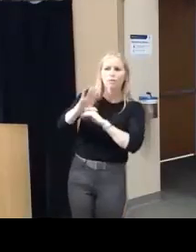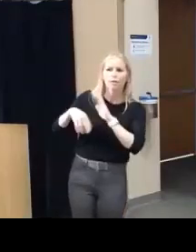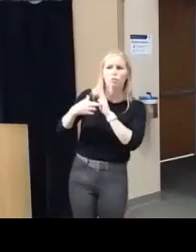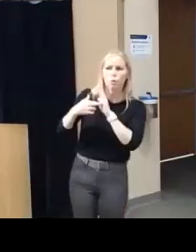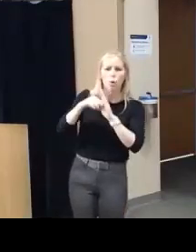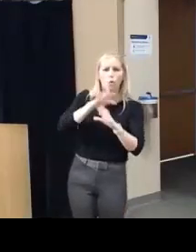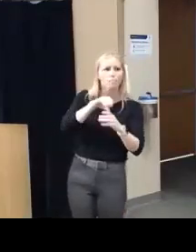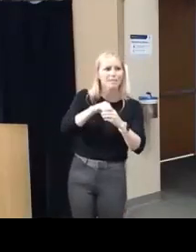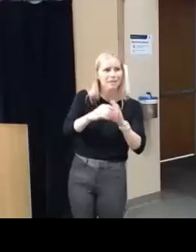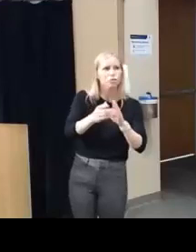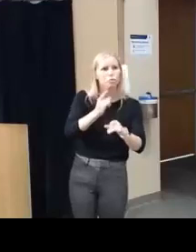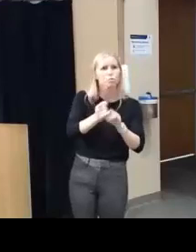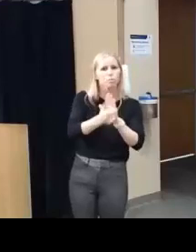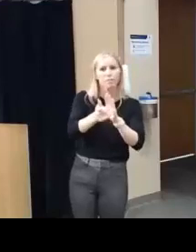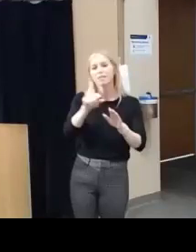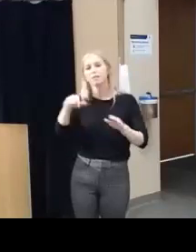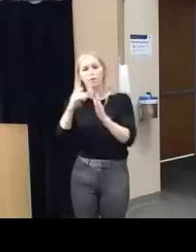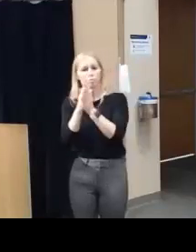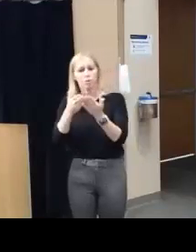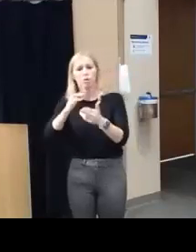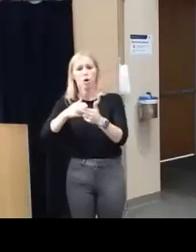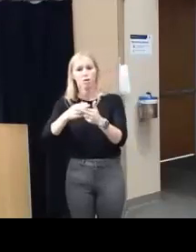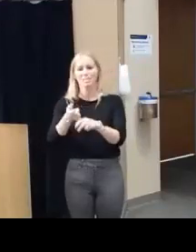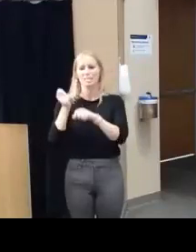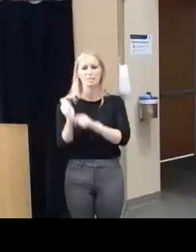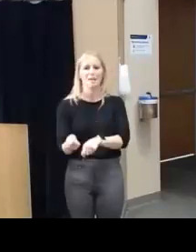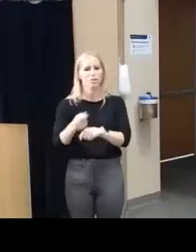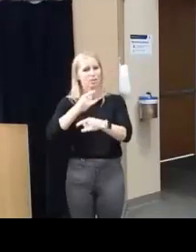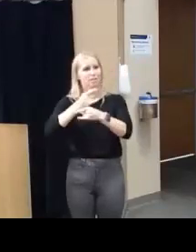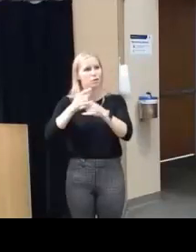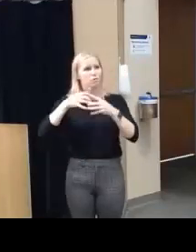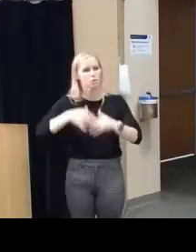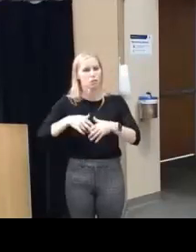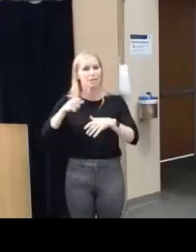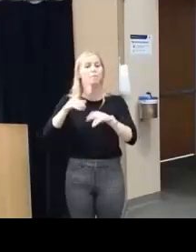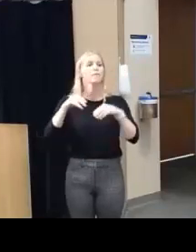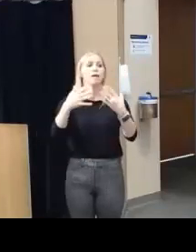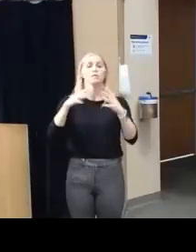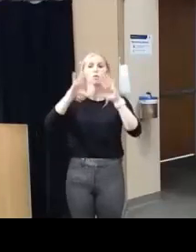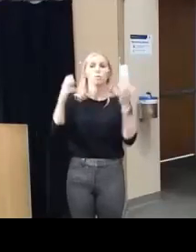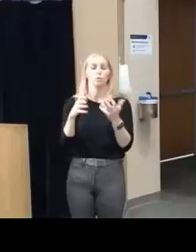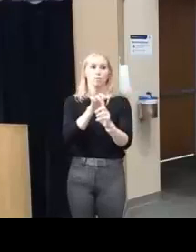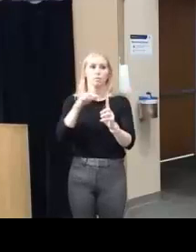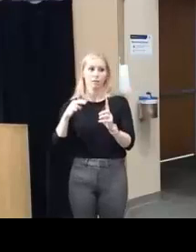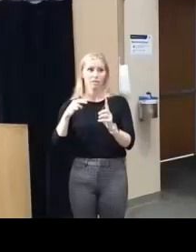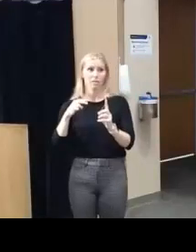entitled Smashing the Liquor Machine, gives a global perspective on this and also